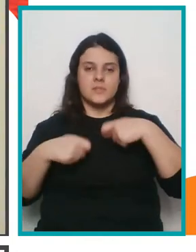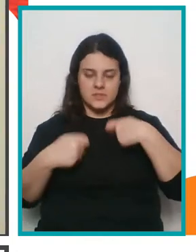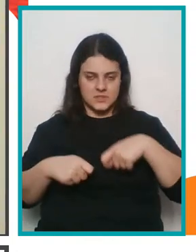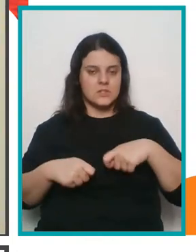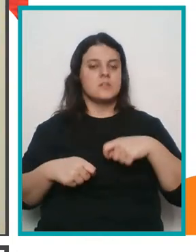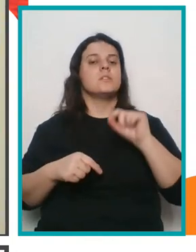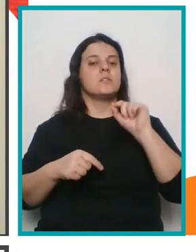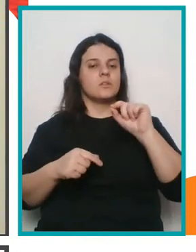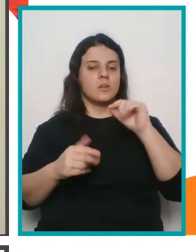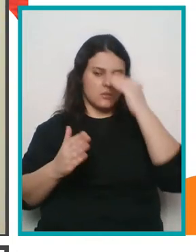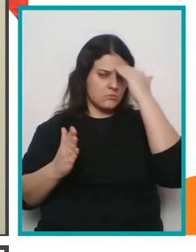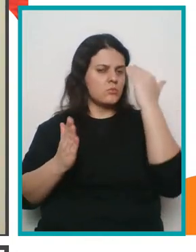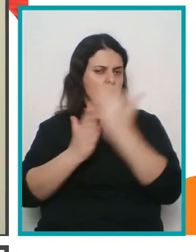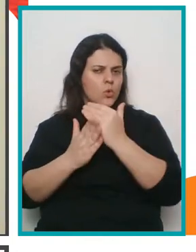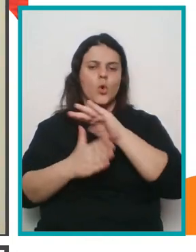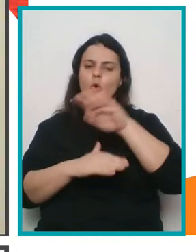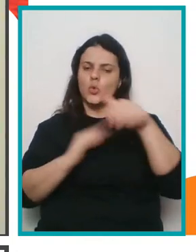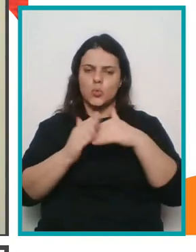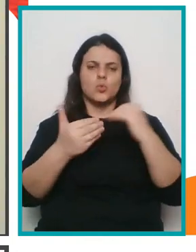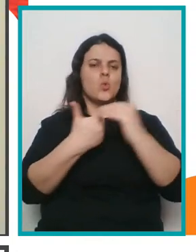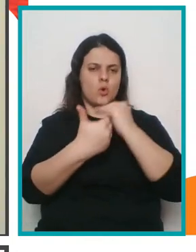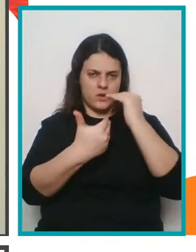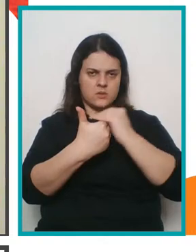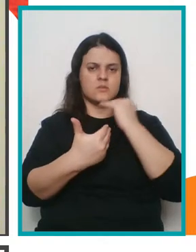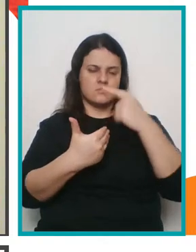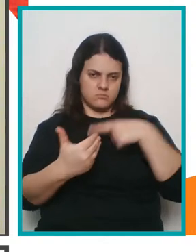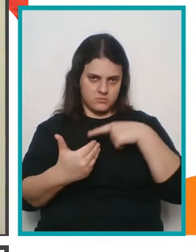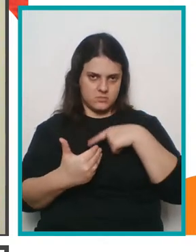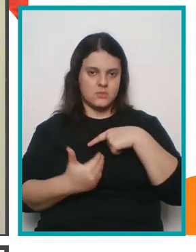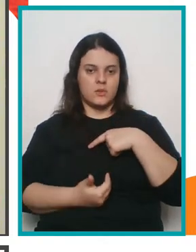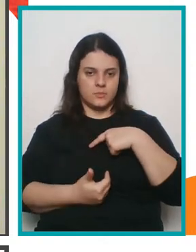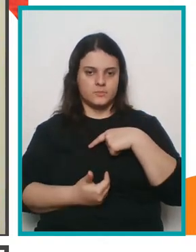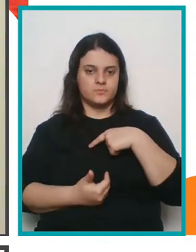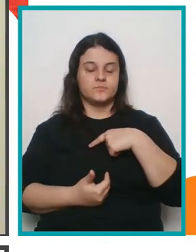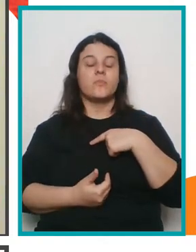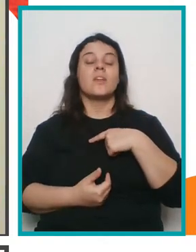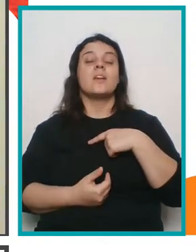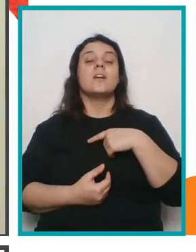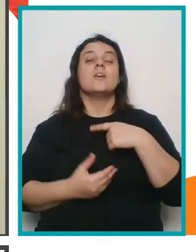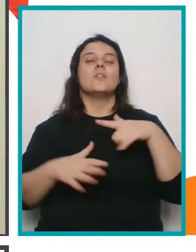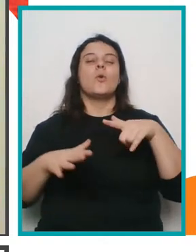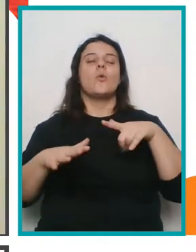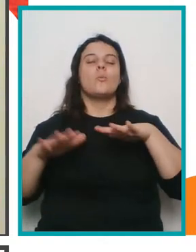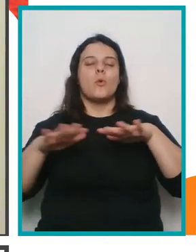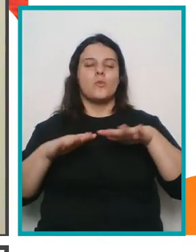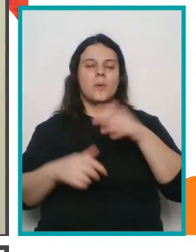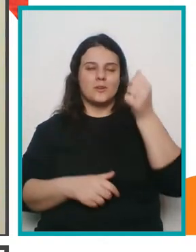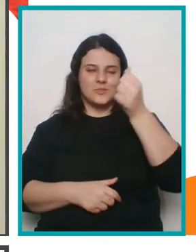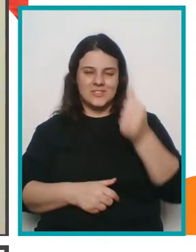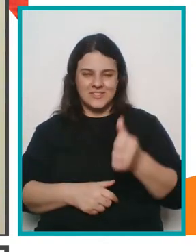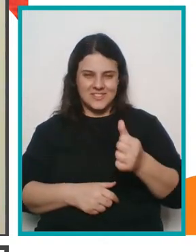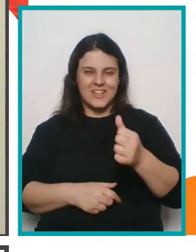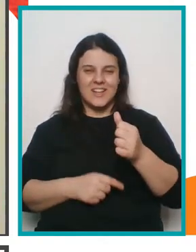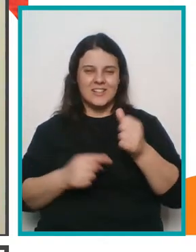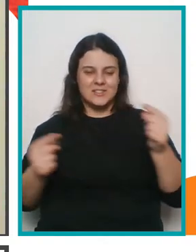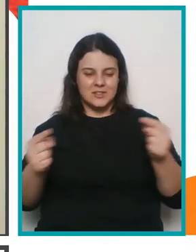streets to online. So basically we've been doing climate strikes